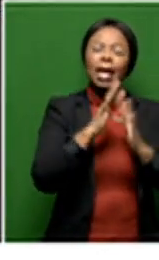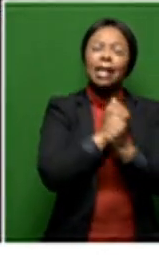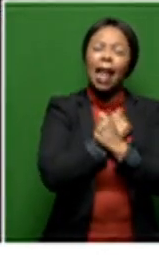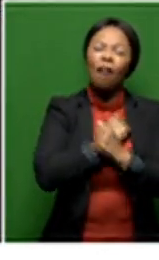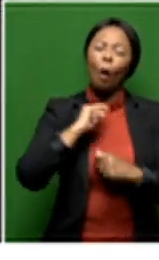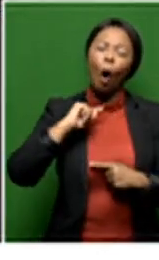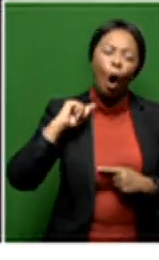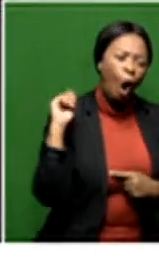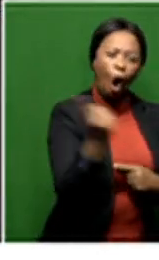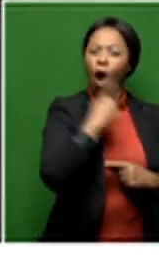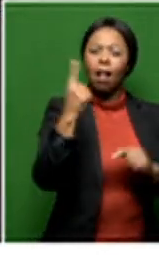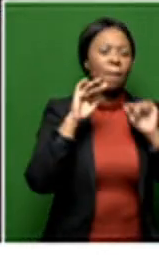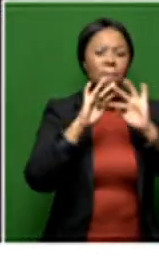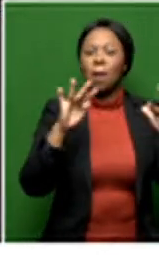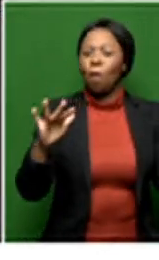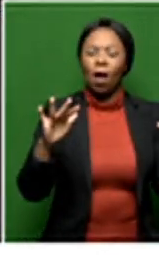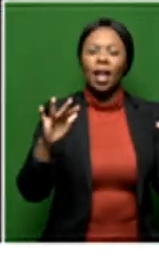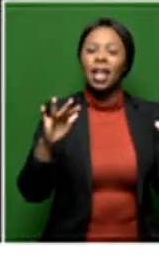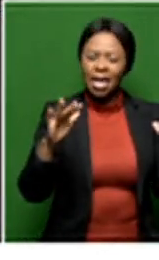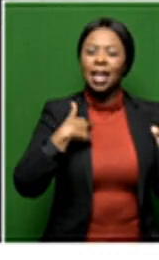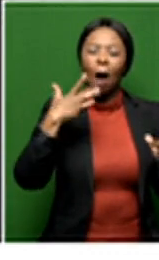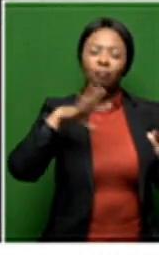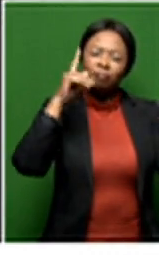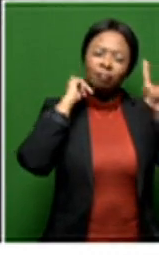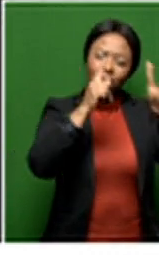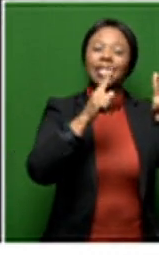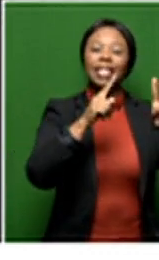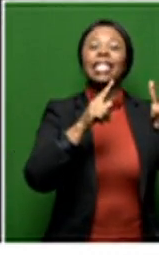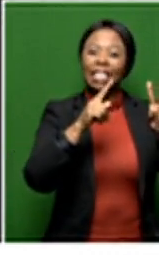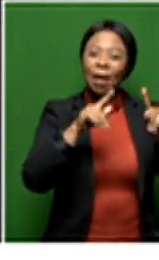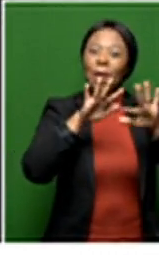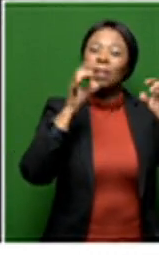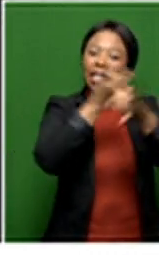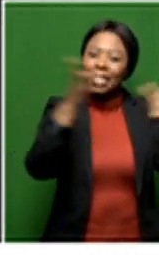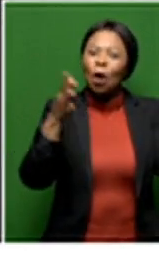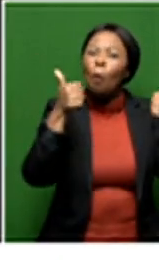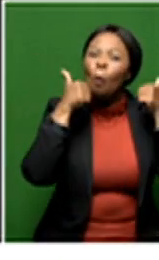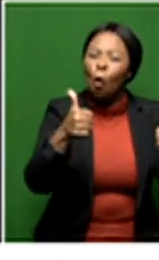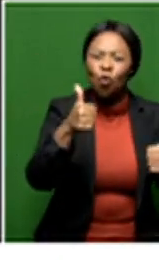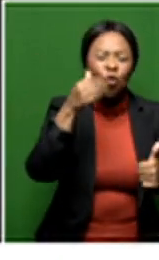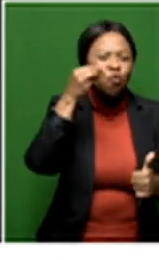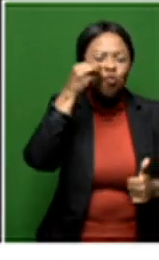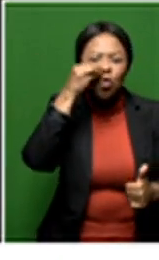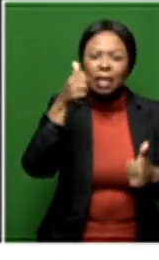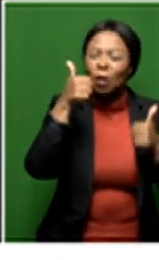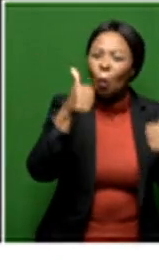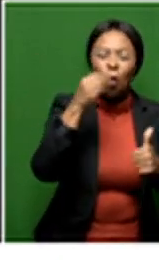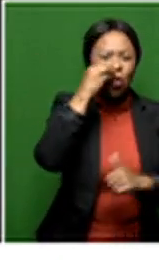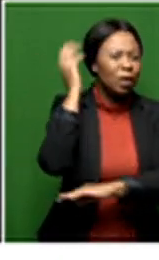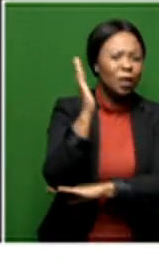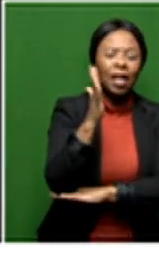people. Jesus, that's what I want to, I always want to bring that out. That's the good news of the gospel, that Jesus